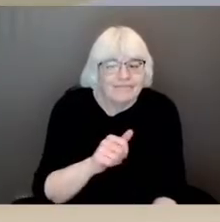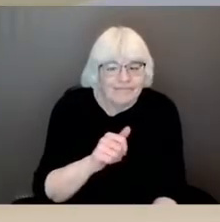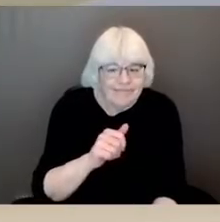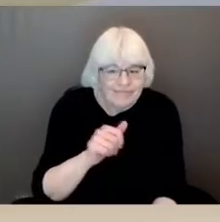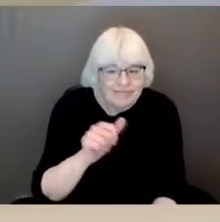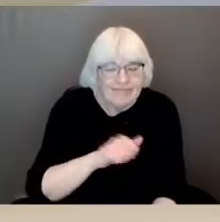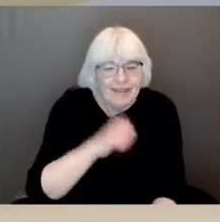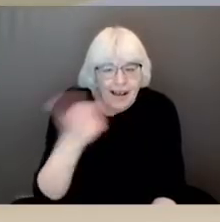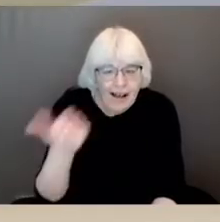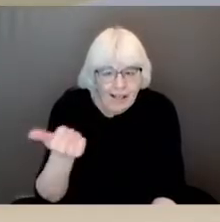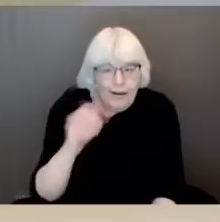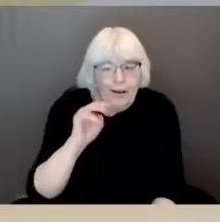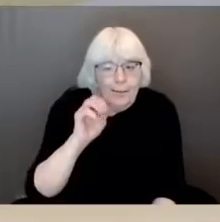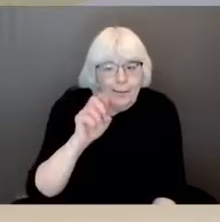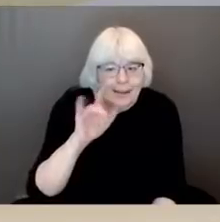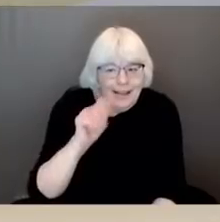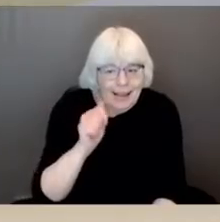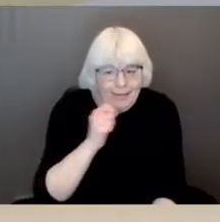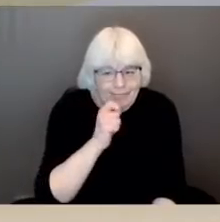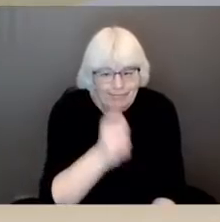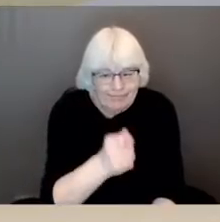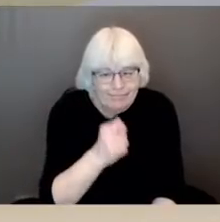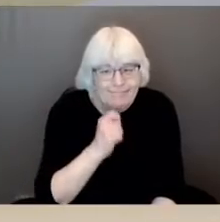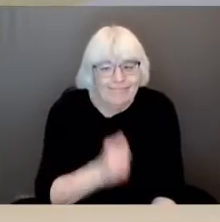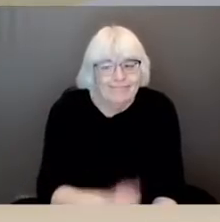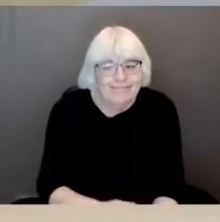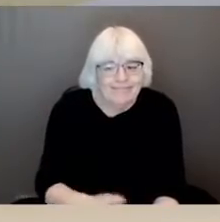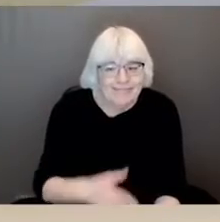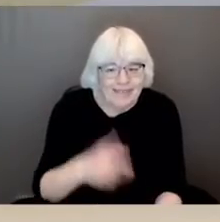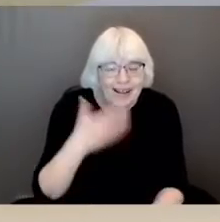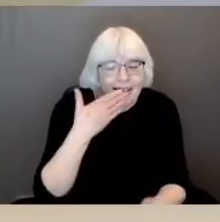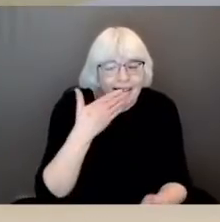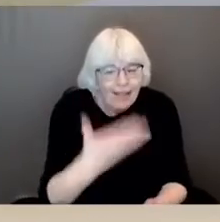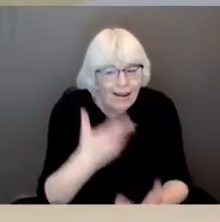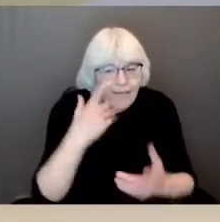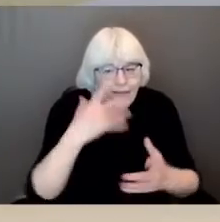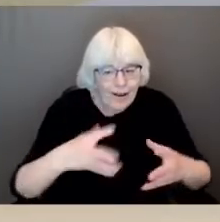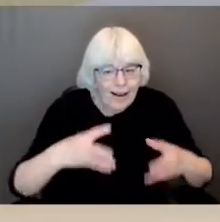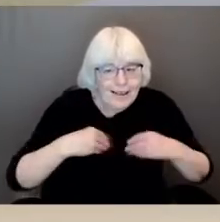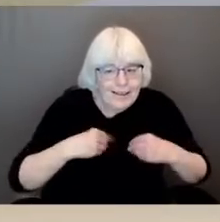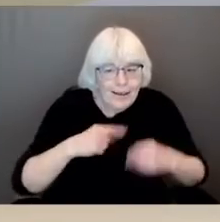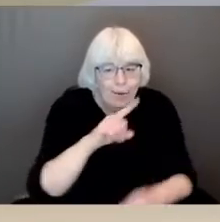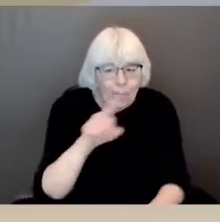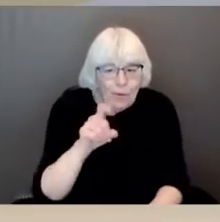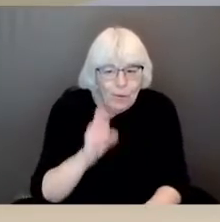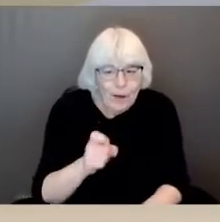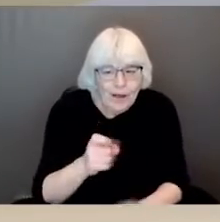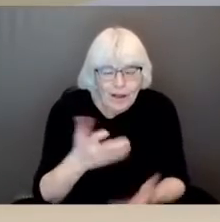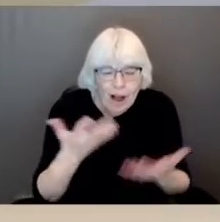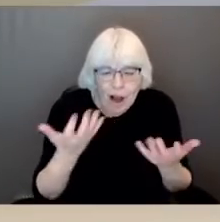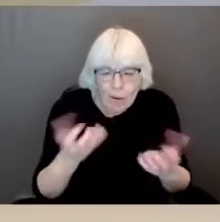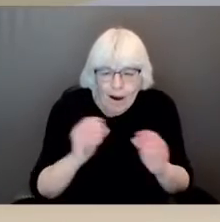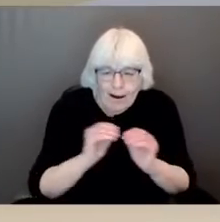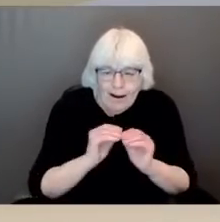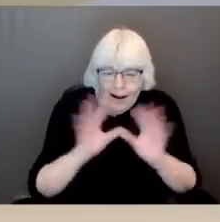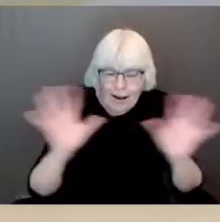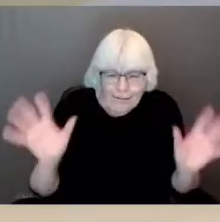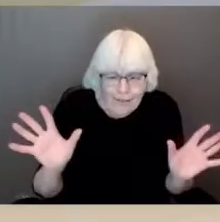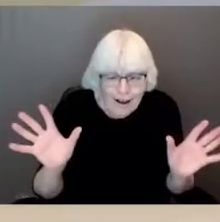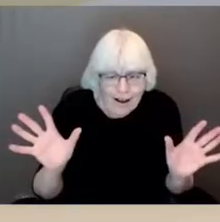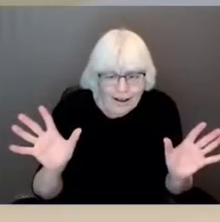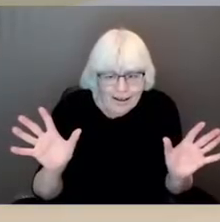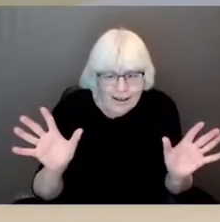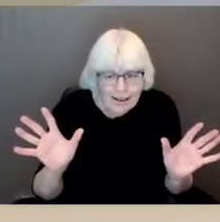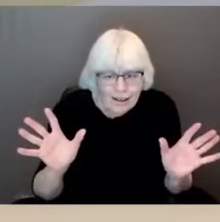taking my questions. Dr. Morrison, you've covered much of this already, but I just want to clarify whether you and your colleagues have ruled out